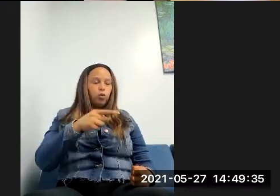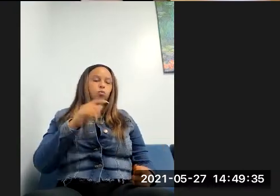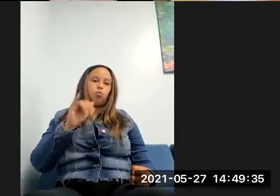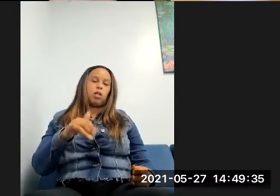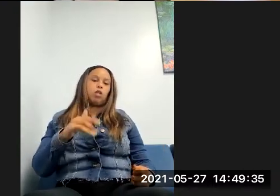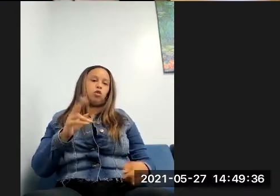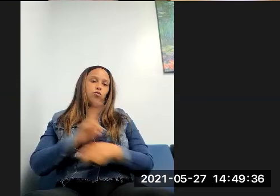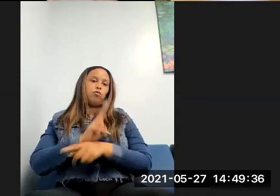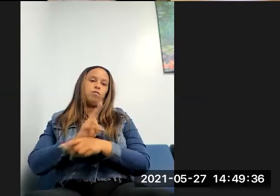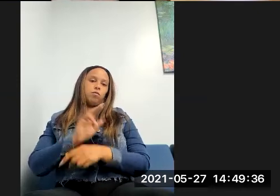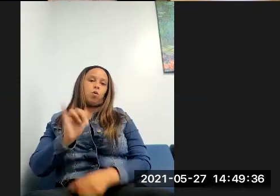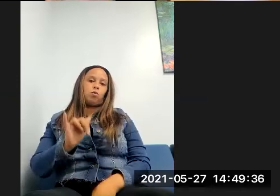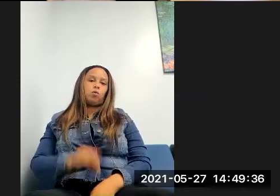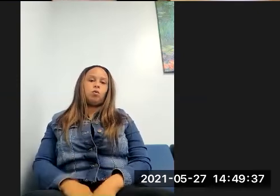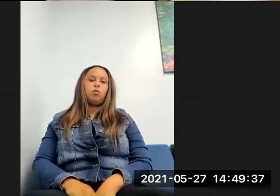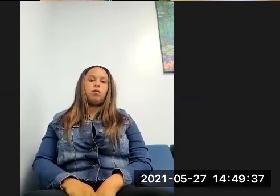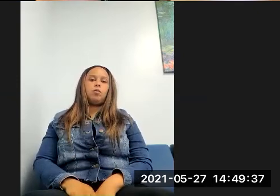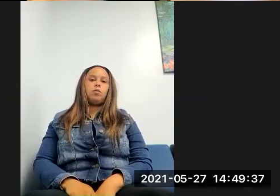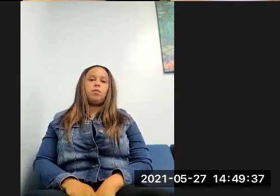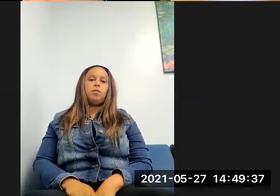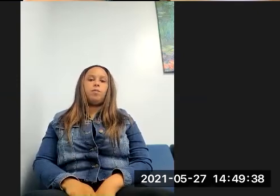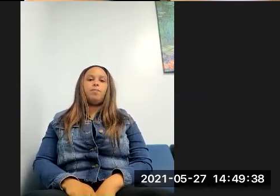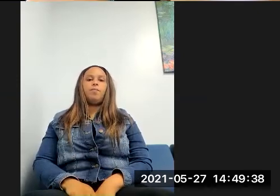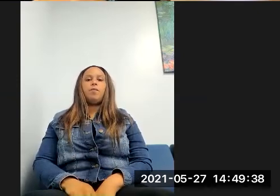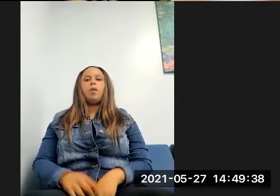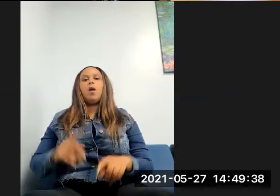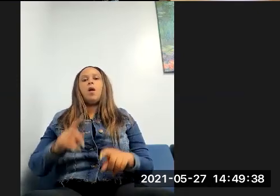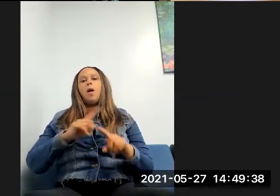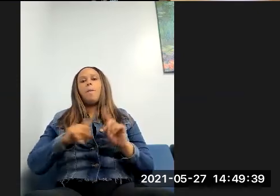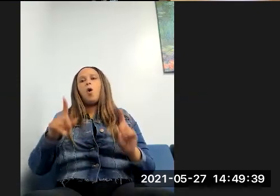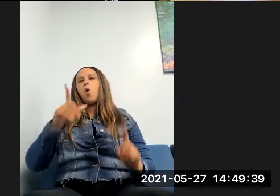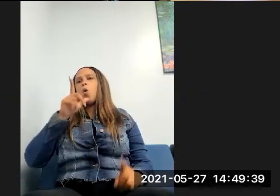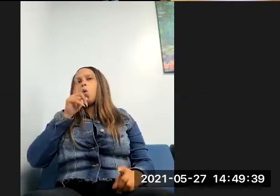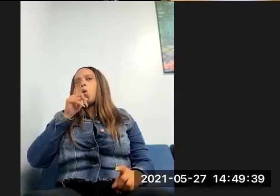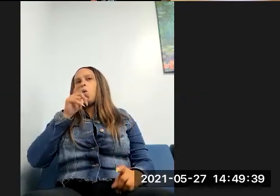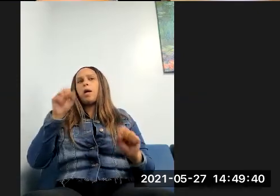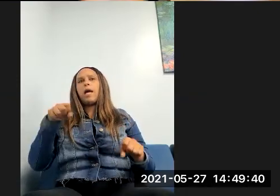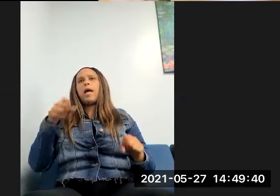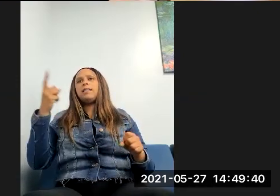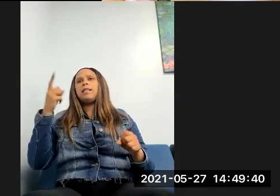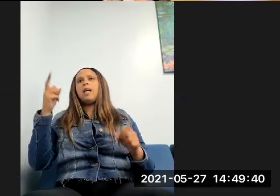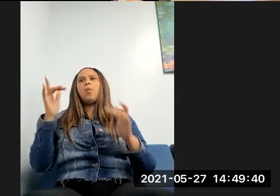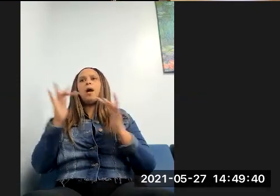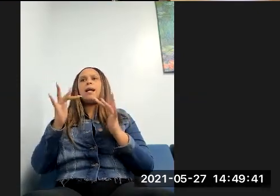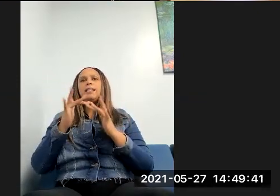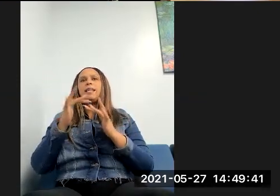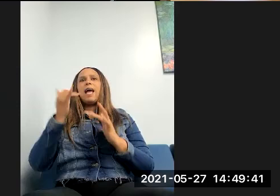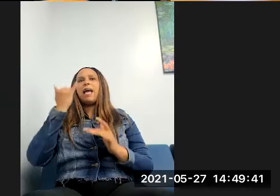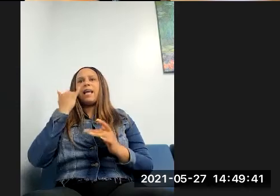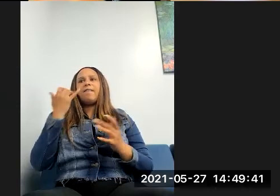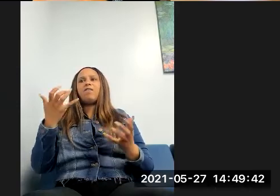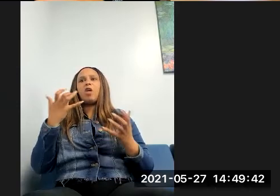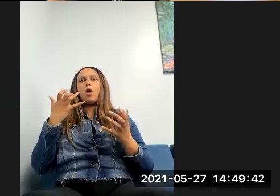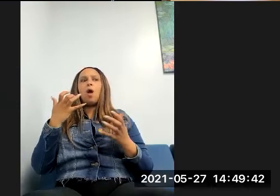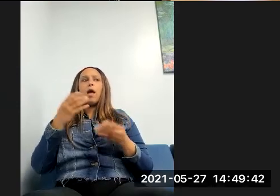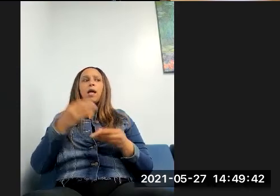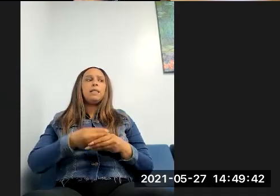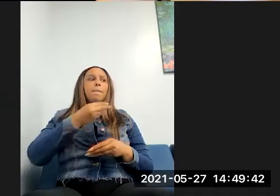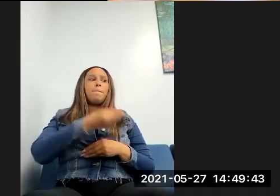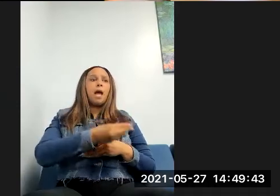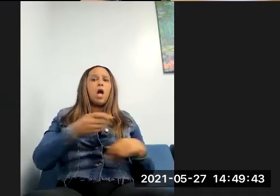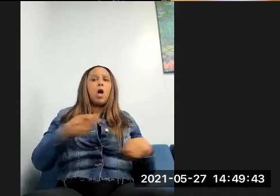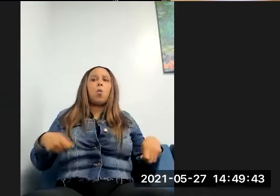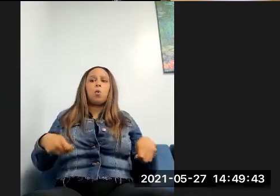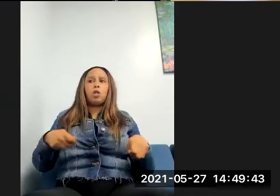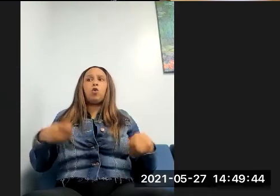Yeah. So who would someone contact if they want those changes to done after the purchase and receiving